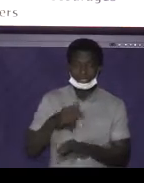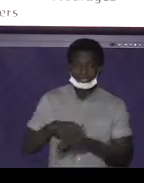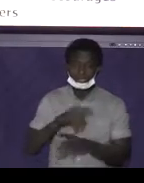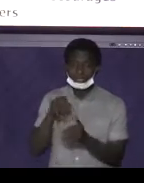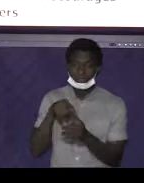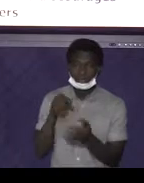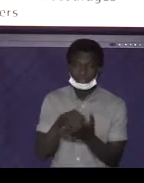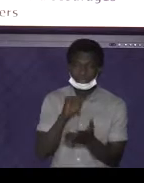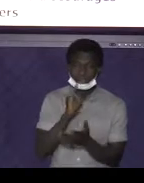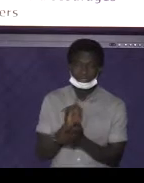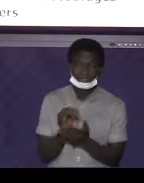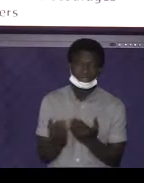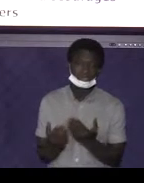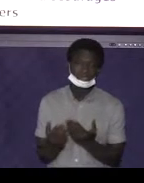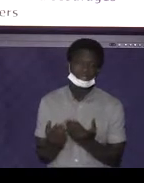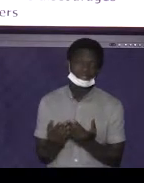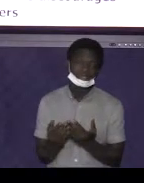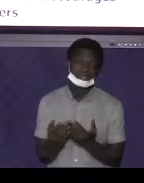when it is